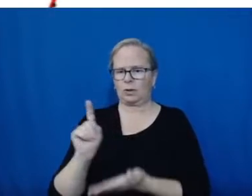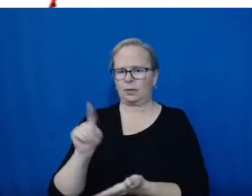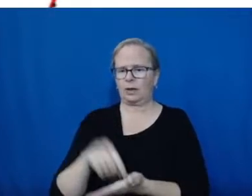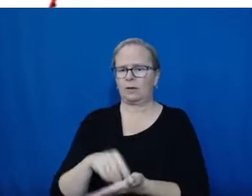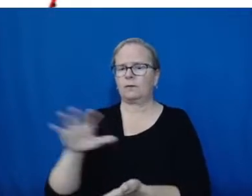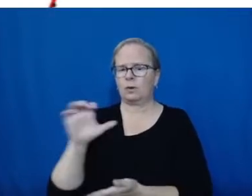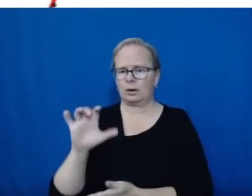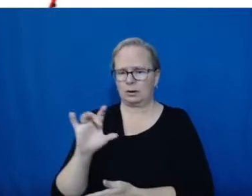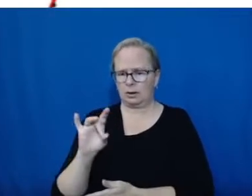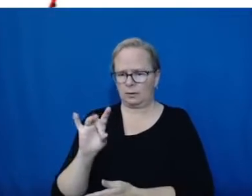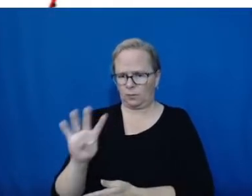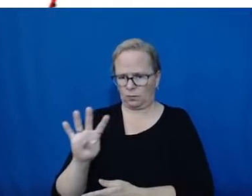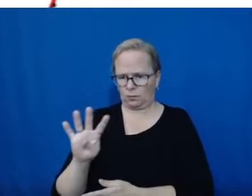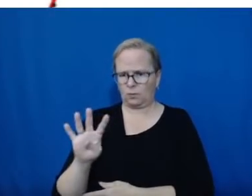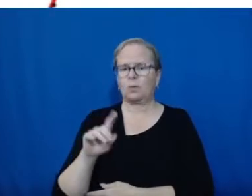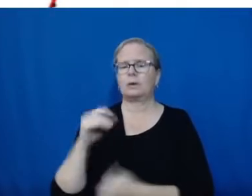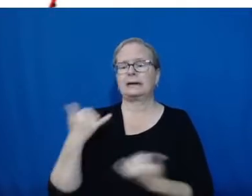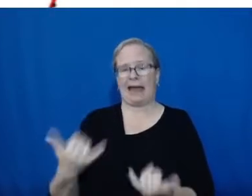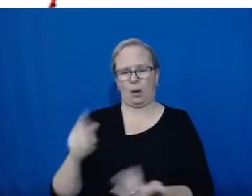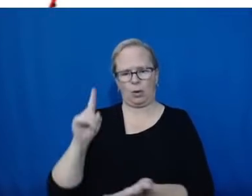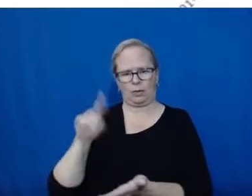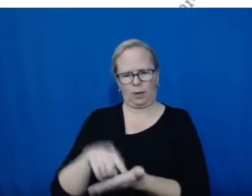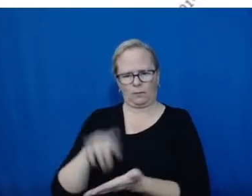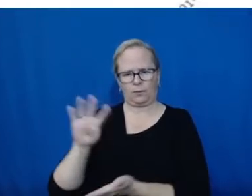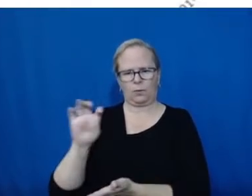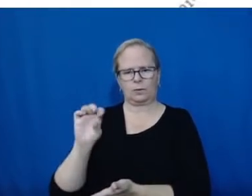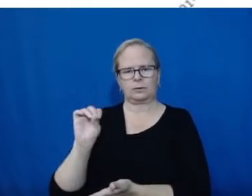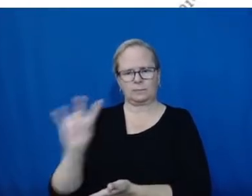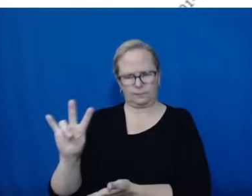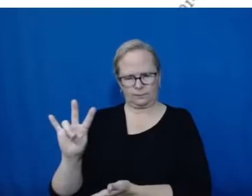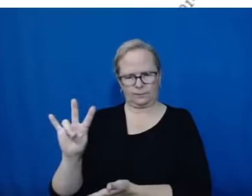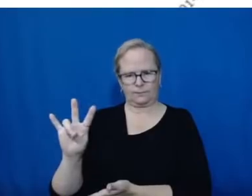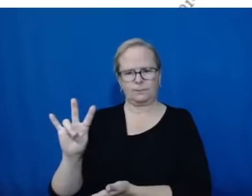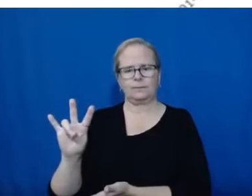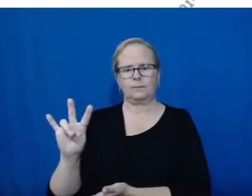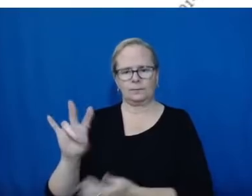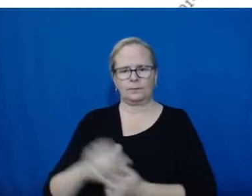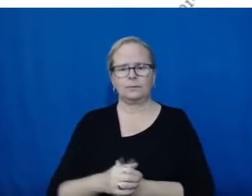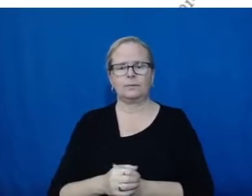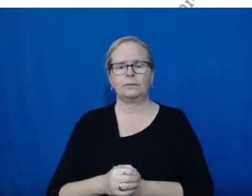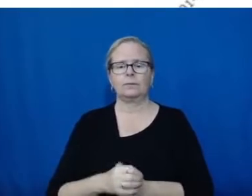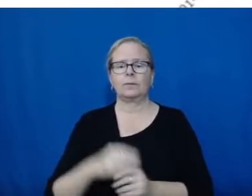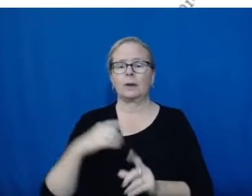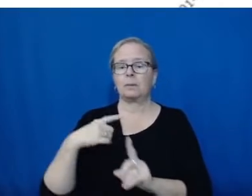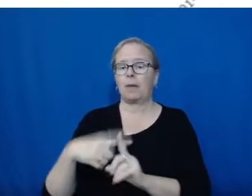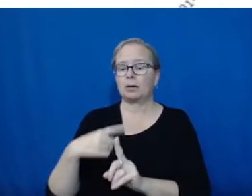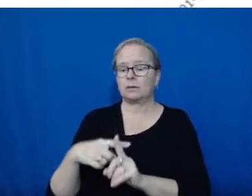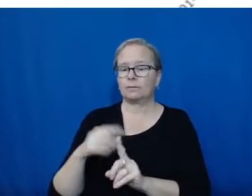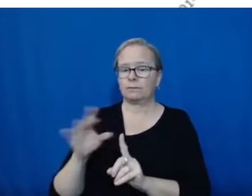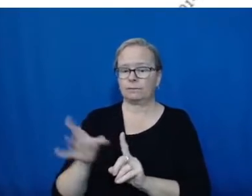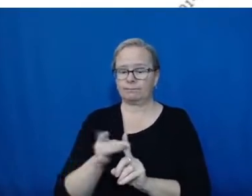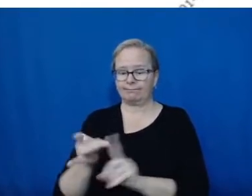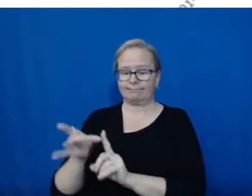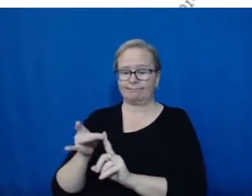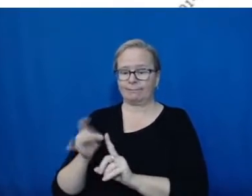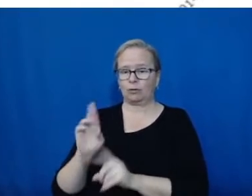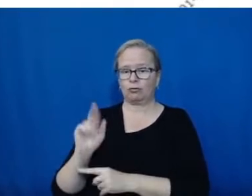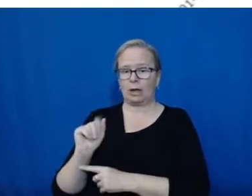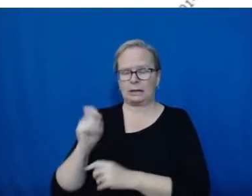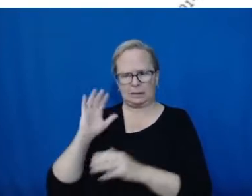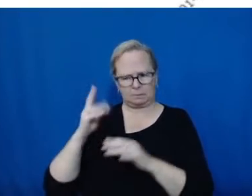to 1407 today. Next slide, please. Then the positivity is also continuing to trend downwards